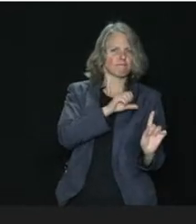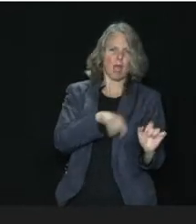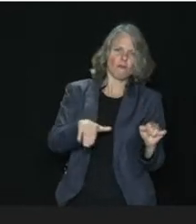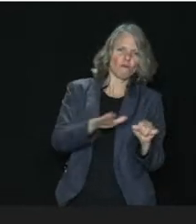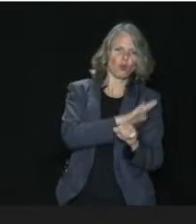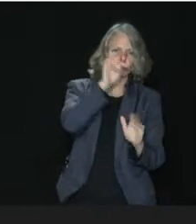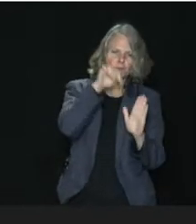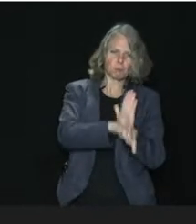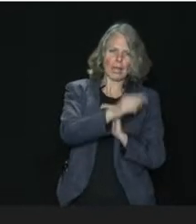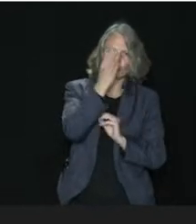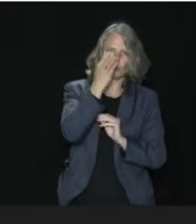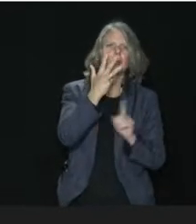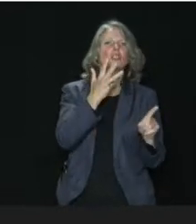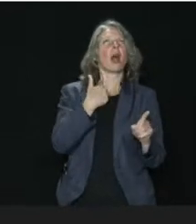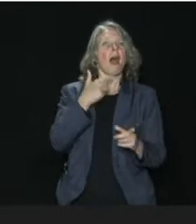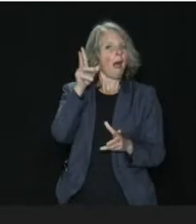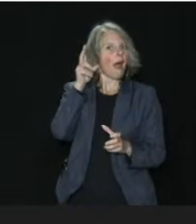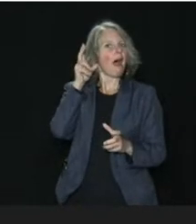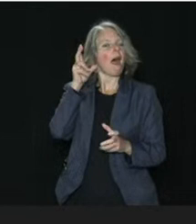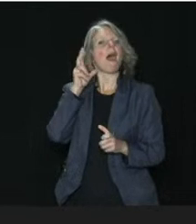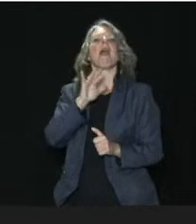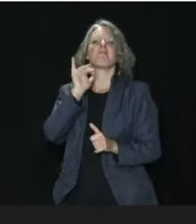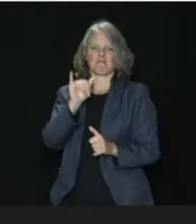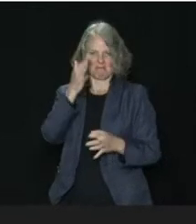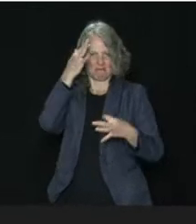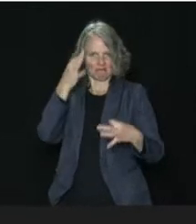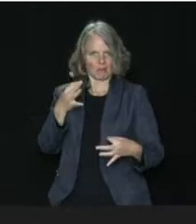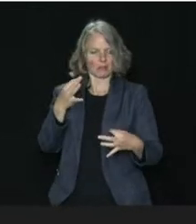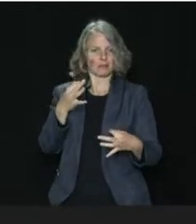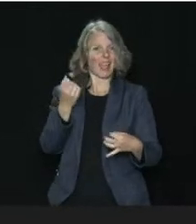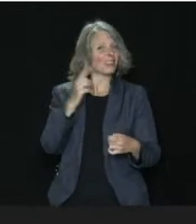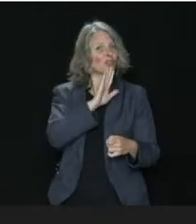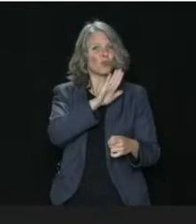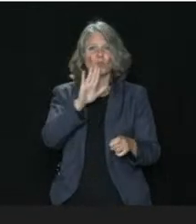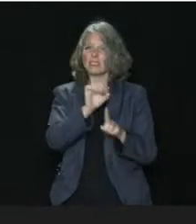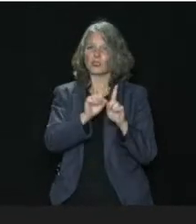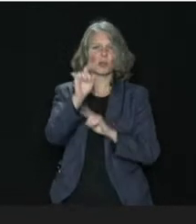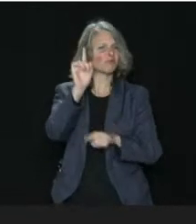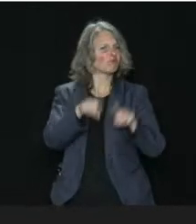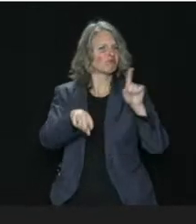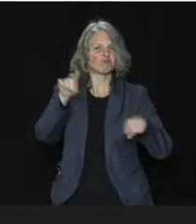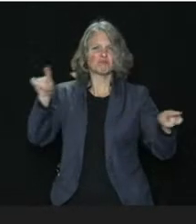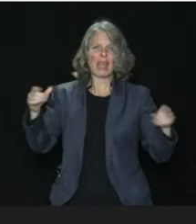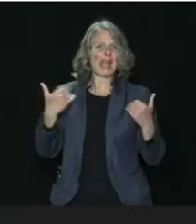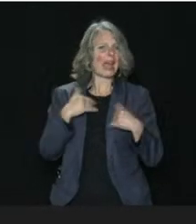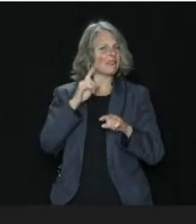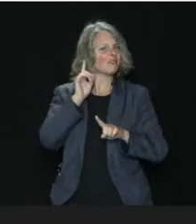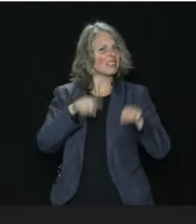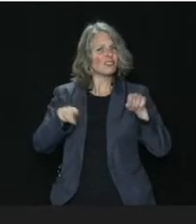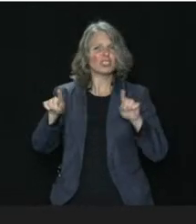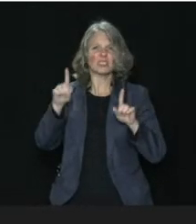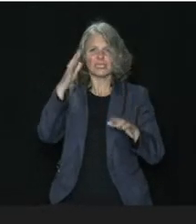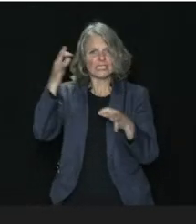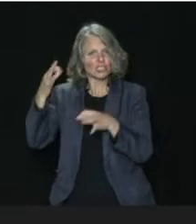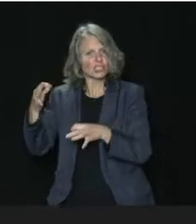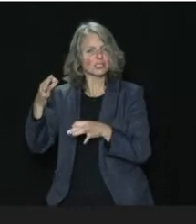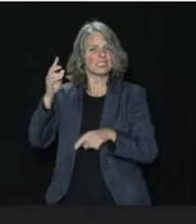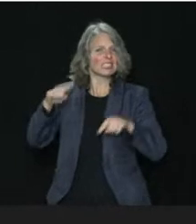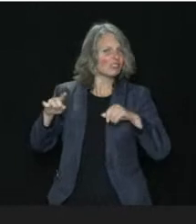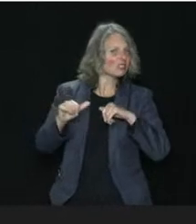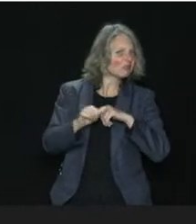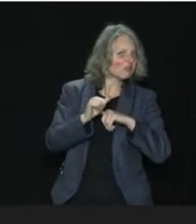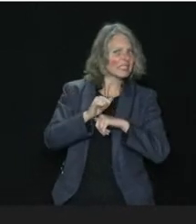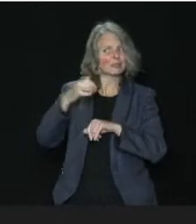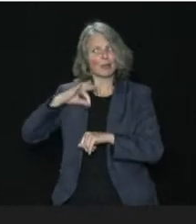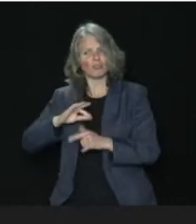decision, because all of us are different and have different sets of circumstances. So I don't see them as being different. I just think